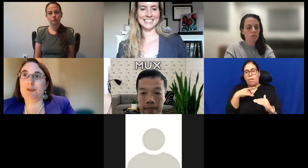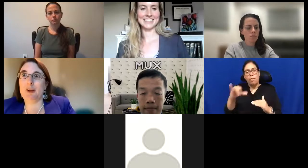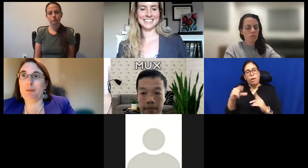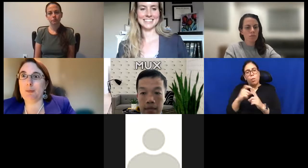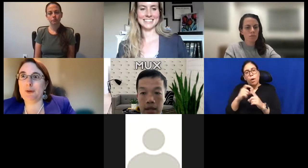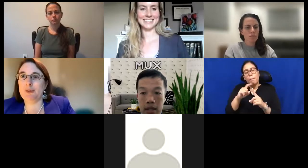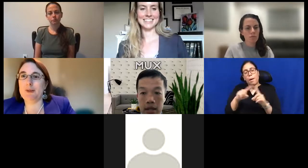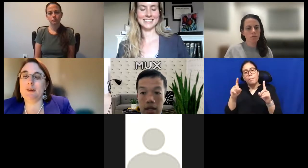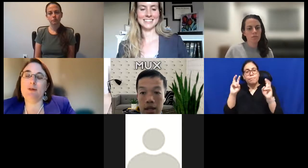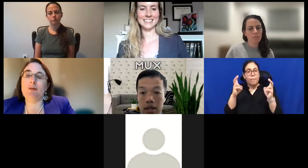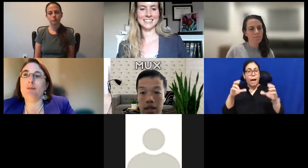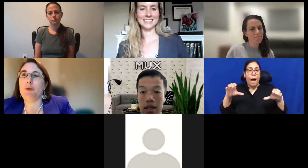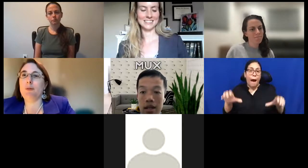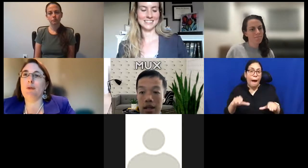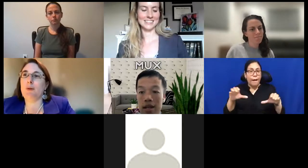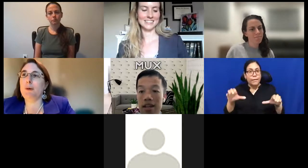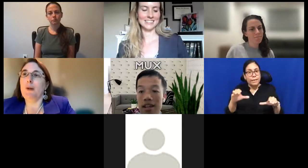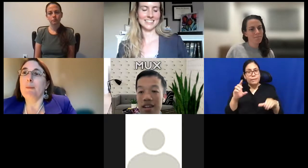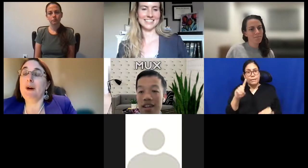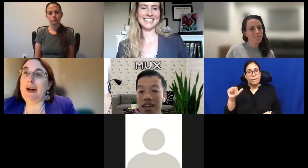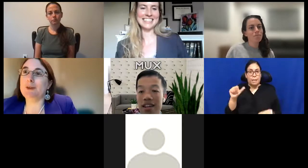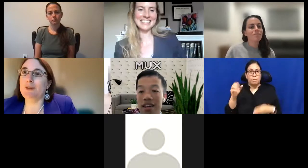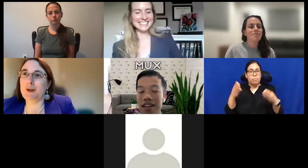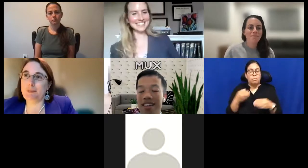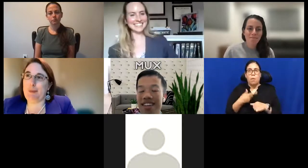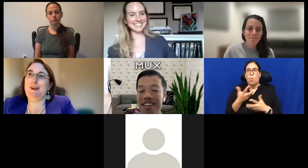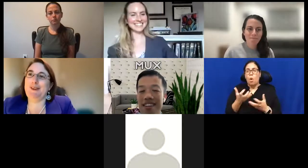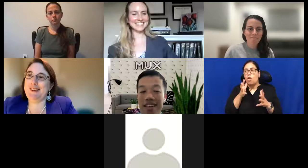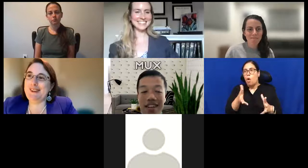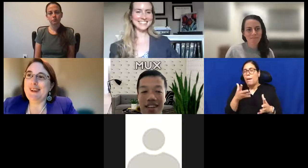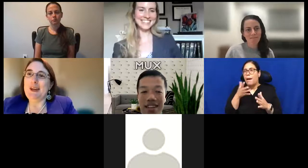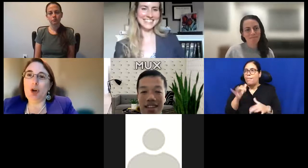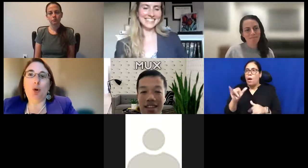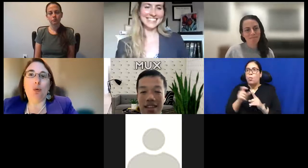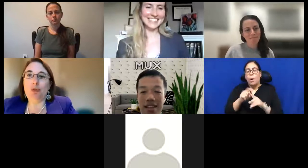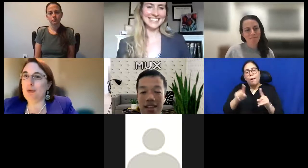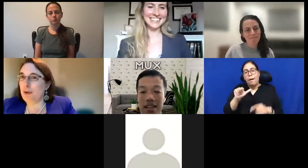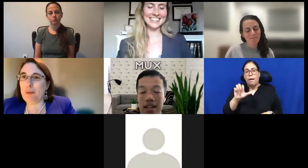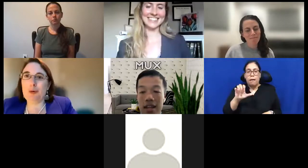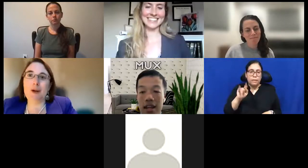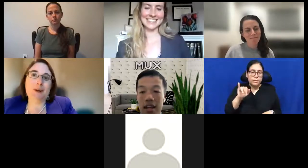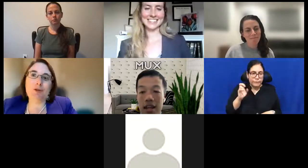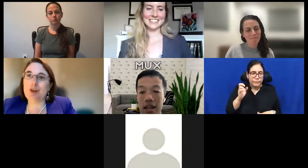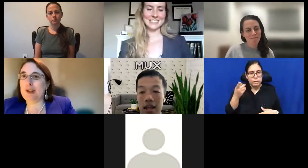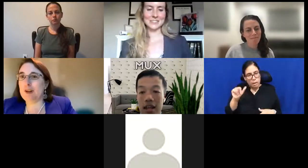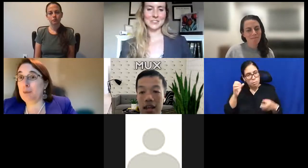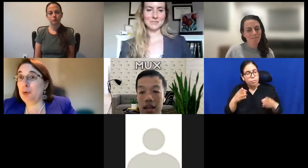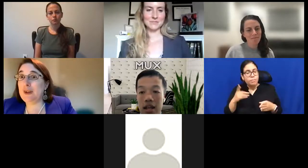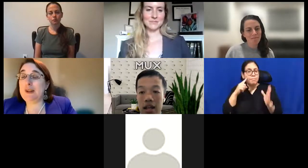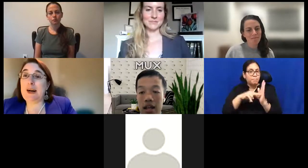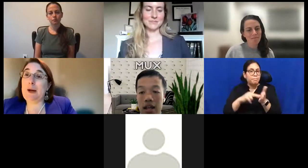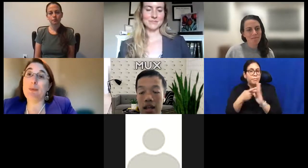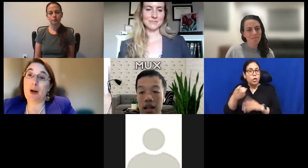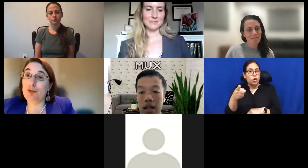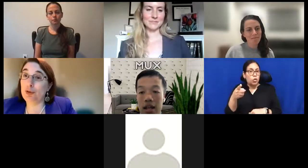active disabled person could just make me want to throw up. But active disabled person, you're employed, you're shaking and